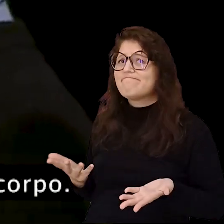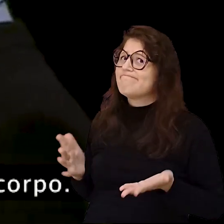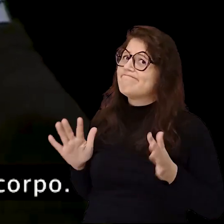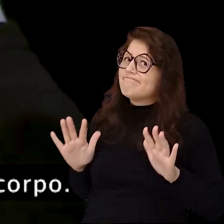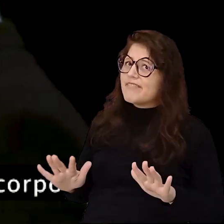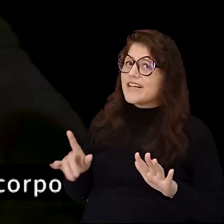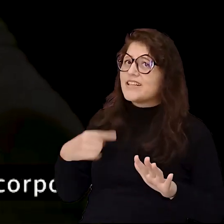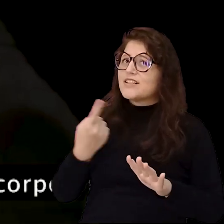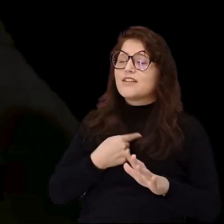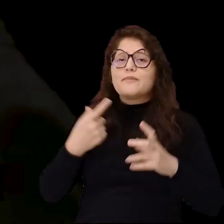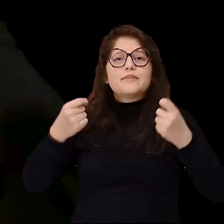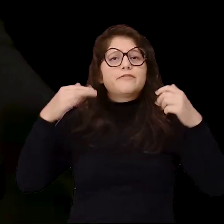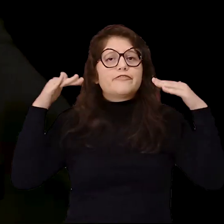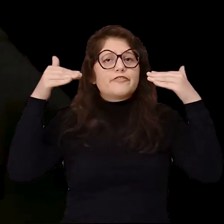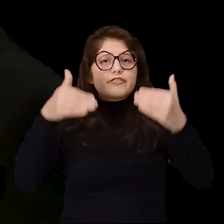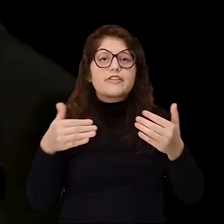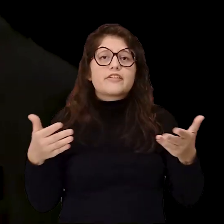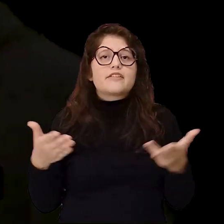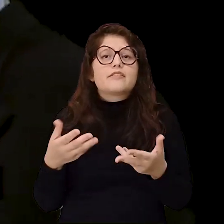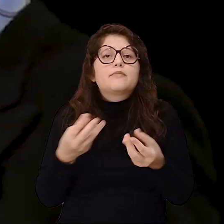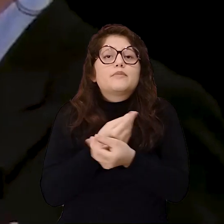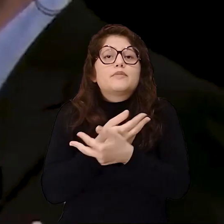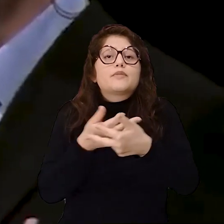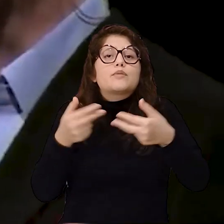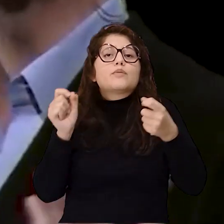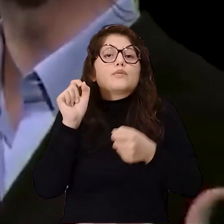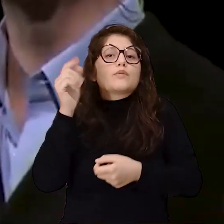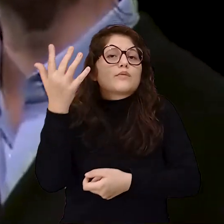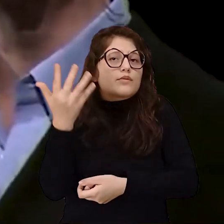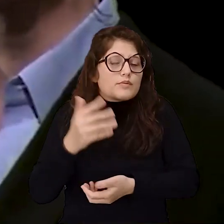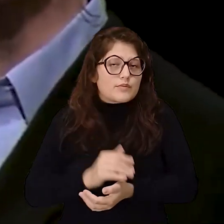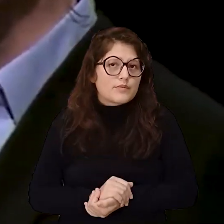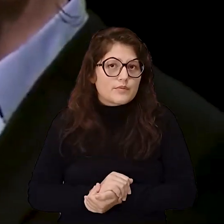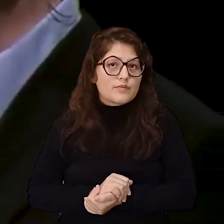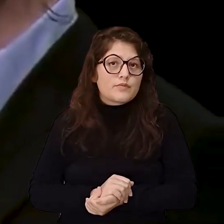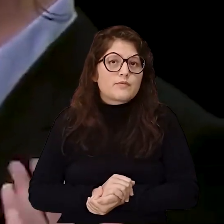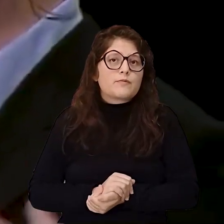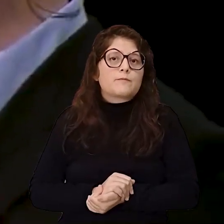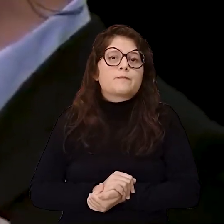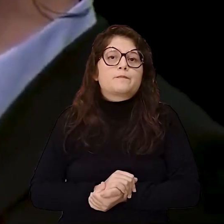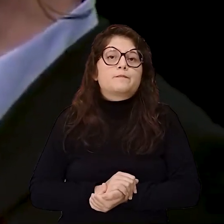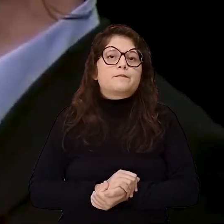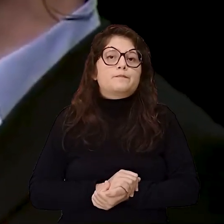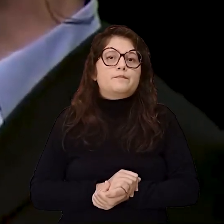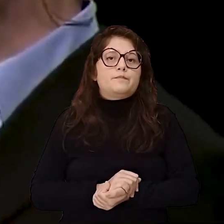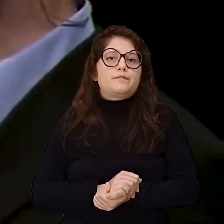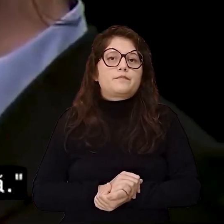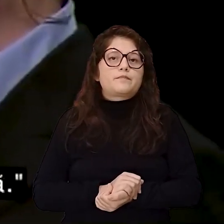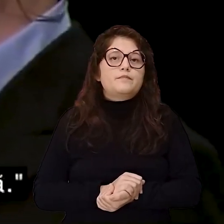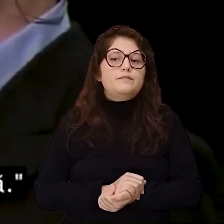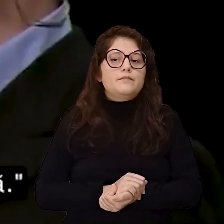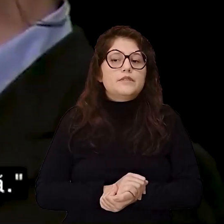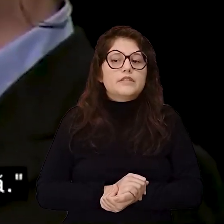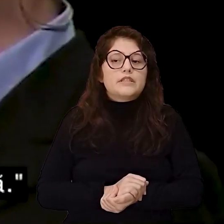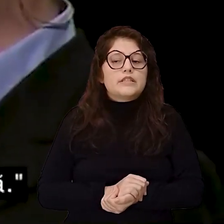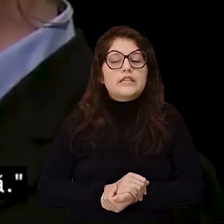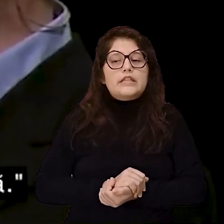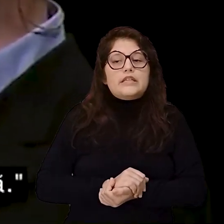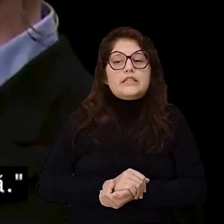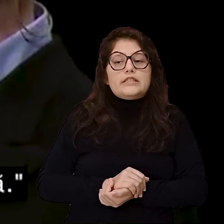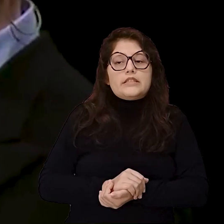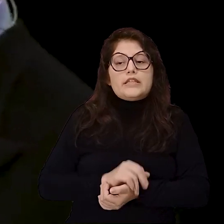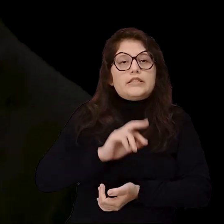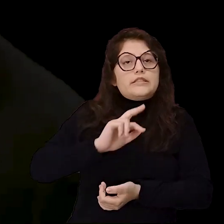trapped in his own body. To which you have to say, that's true, but I think we should focus right now on what to have